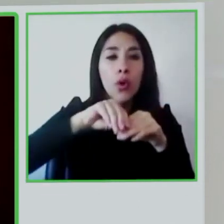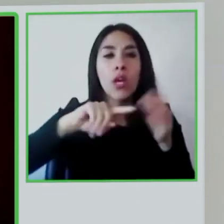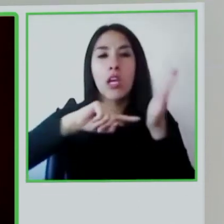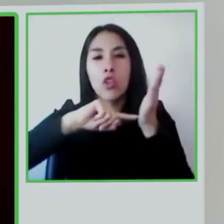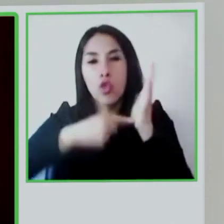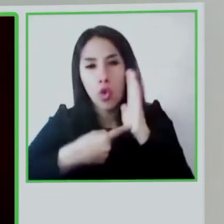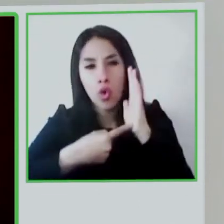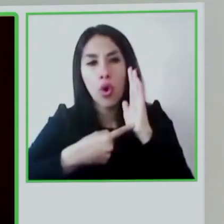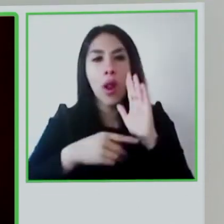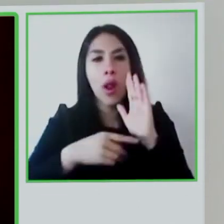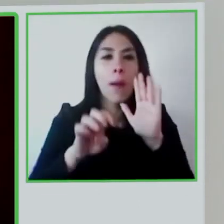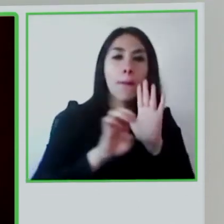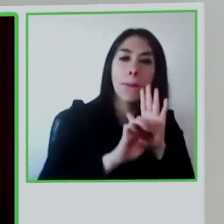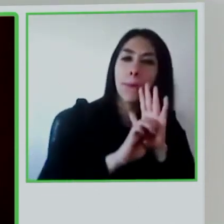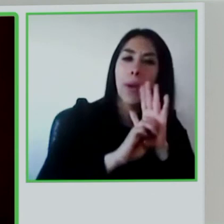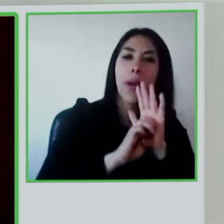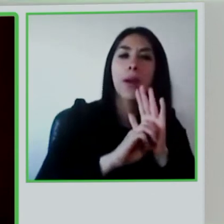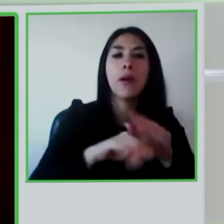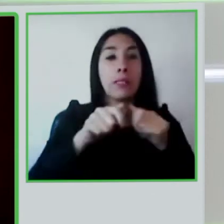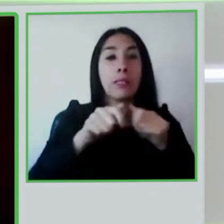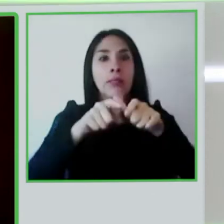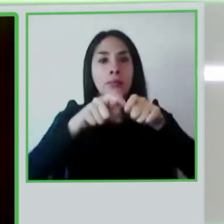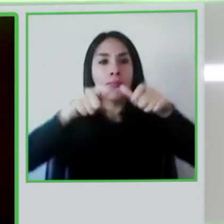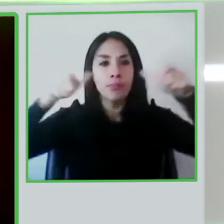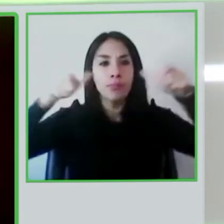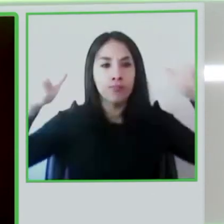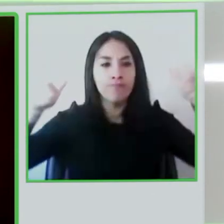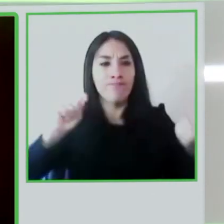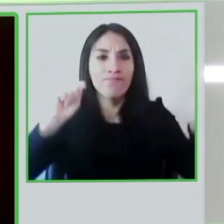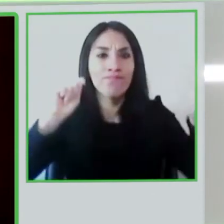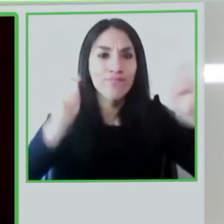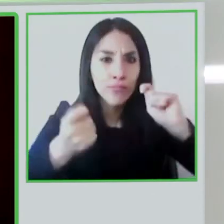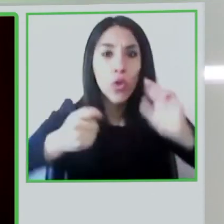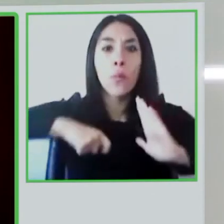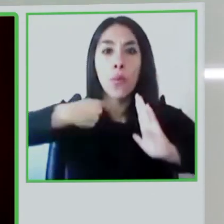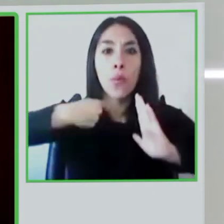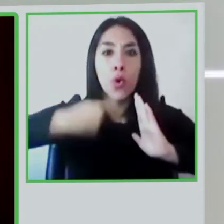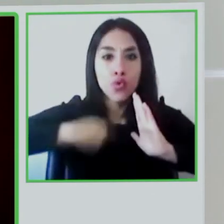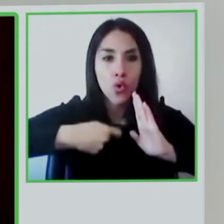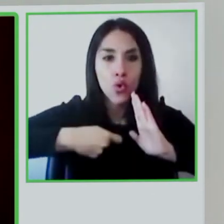or a technological transfer program,